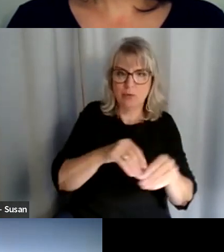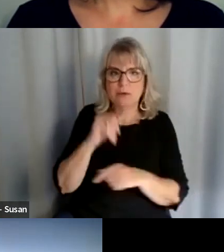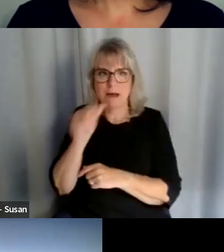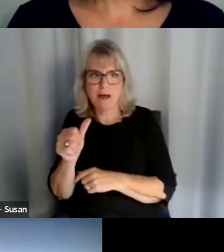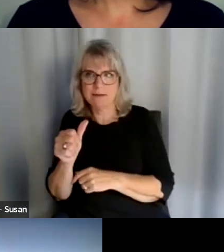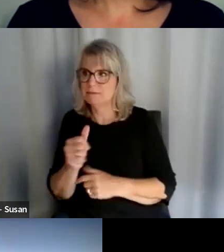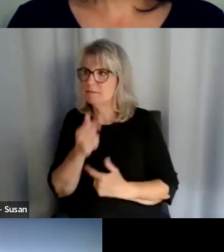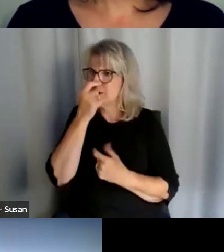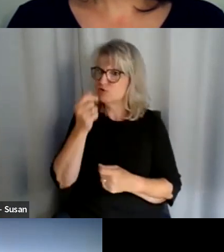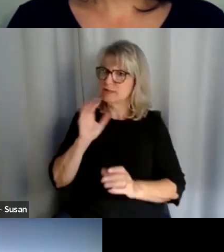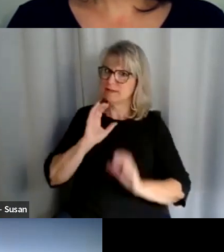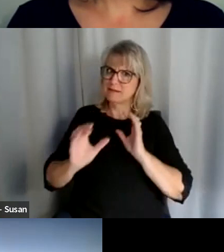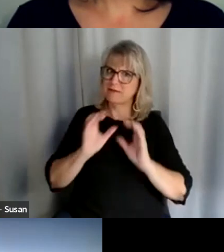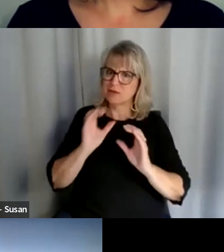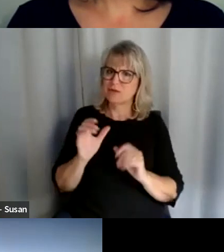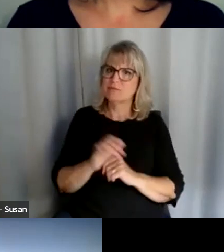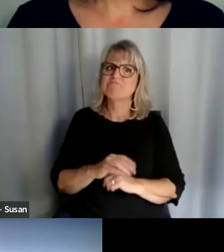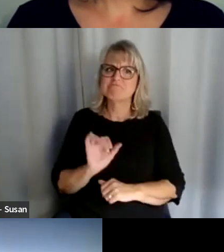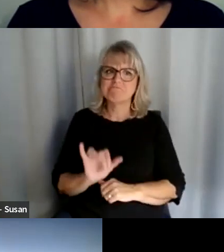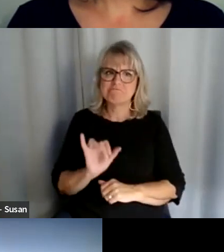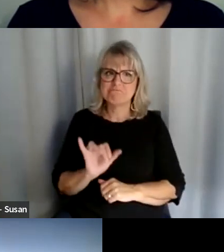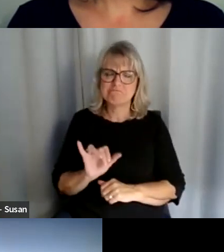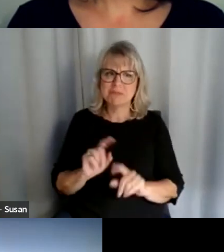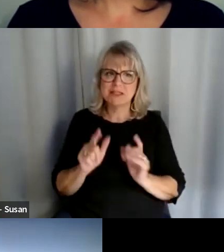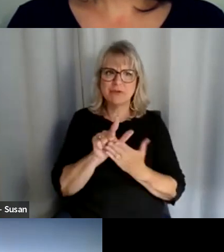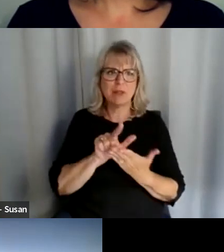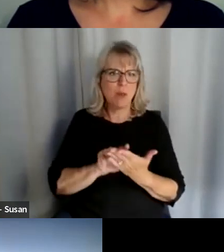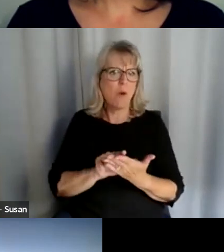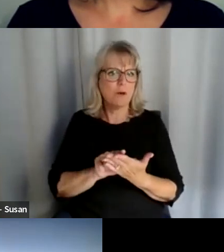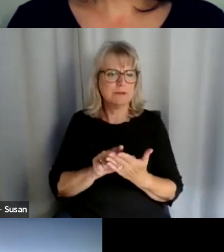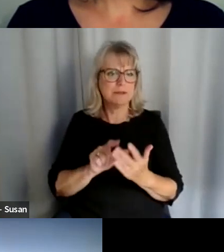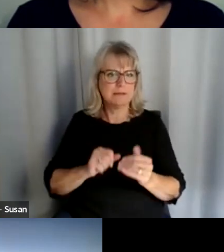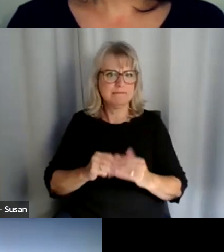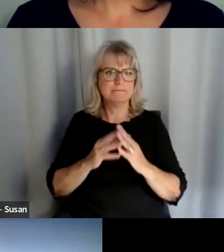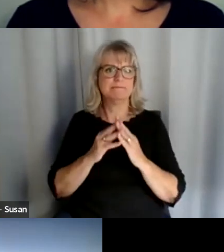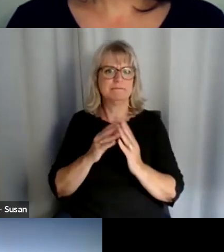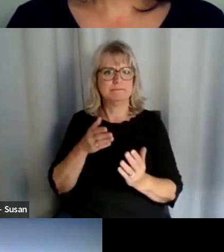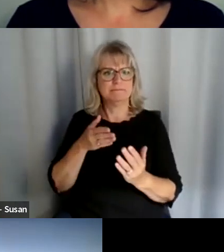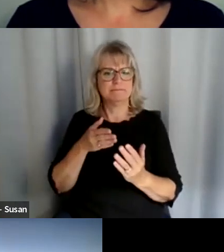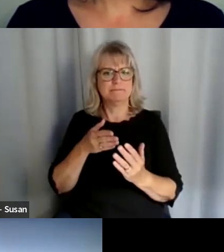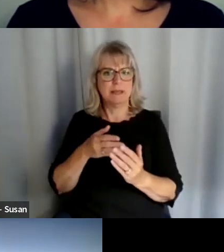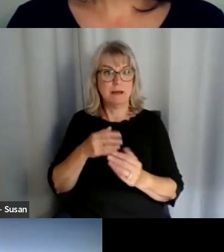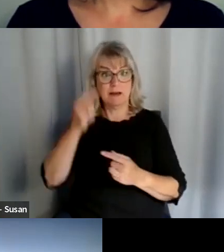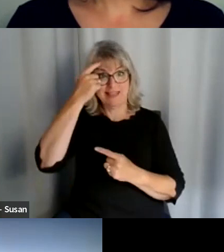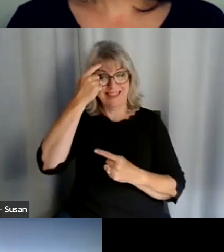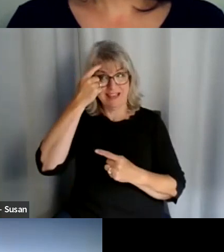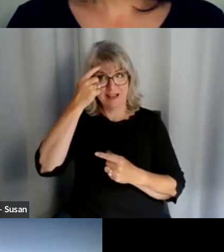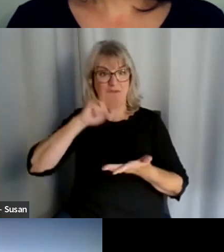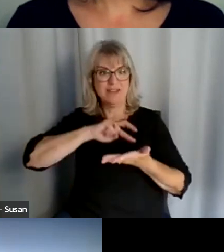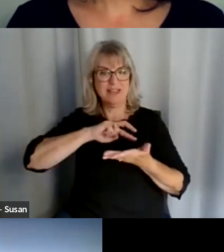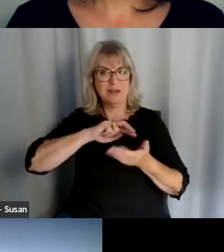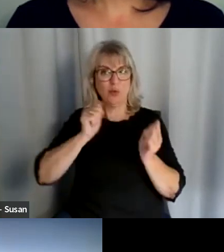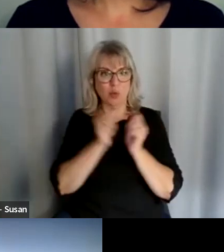found interesting, the conversation about the different laws that come into play, because when I think of intentionally added or